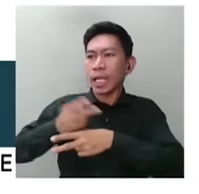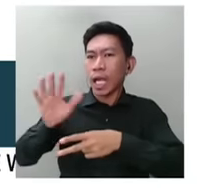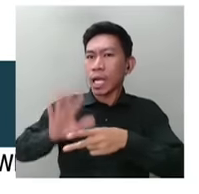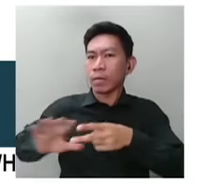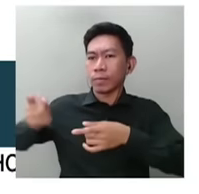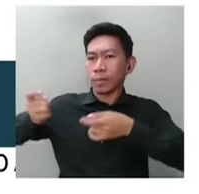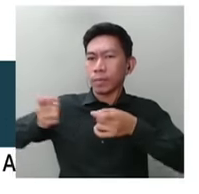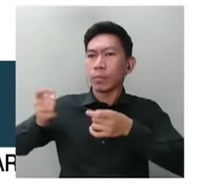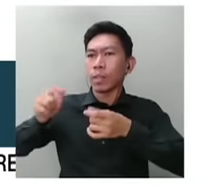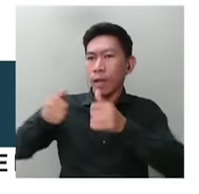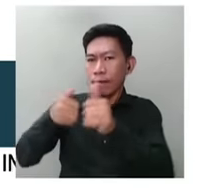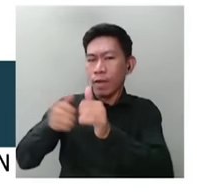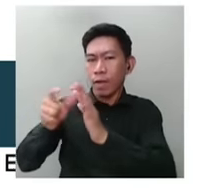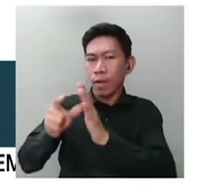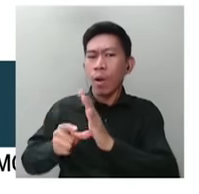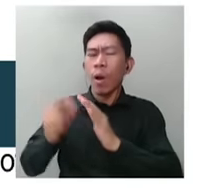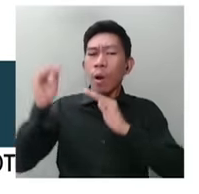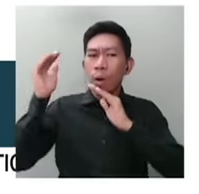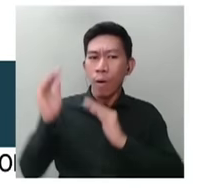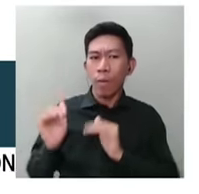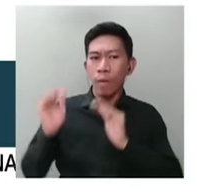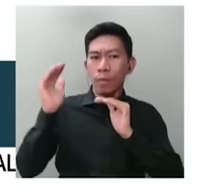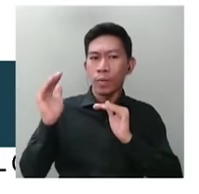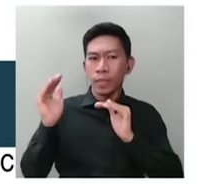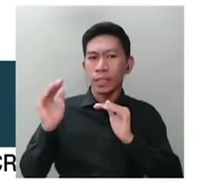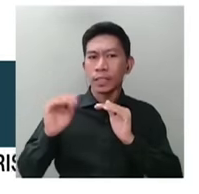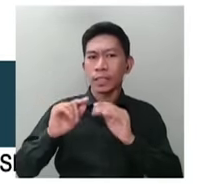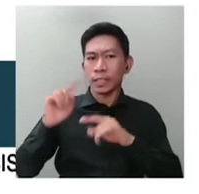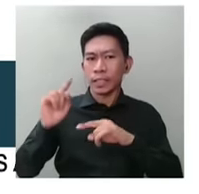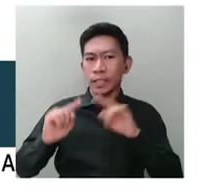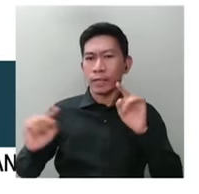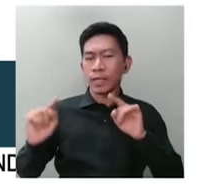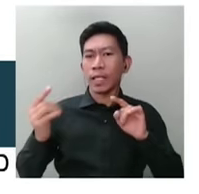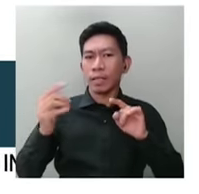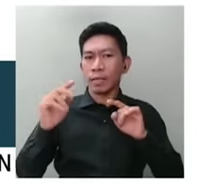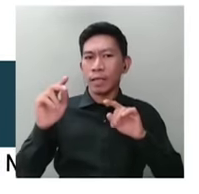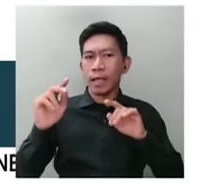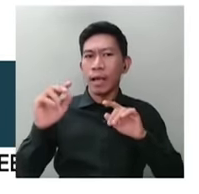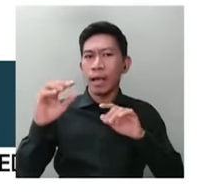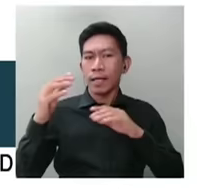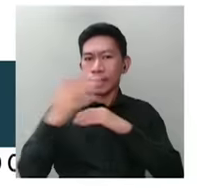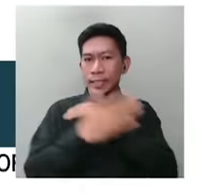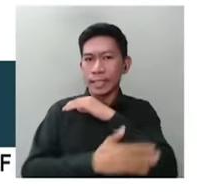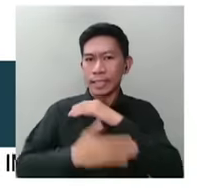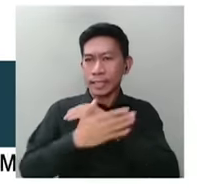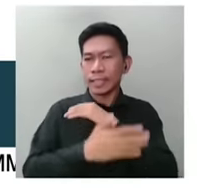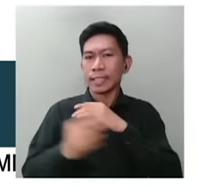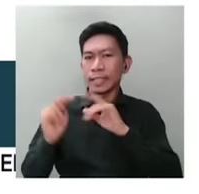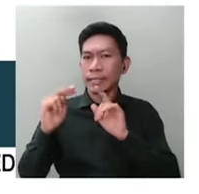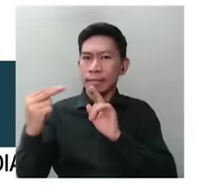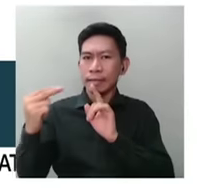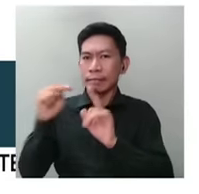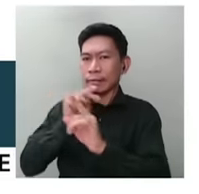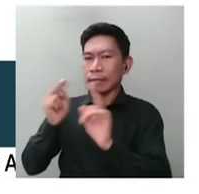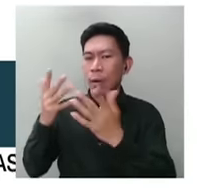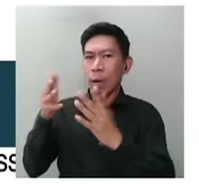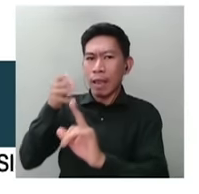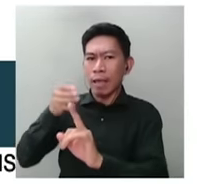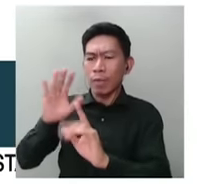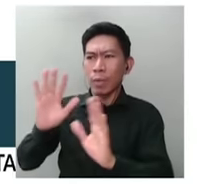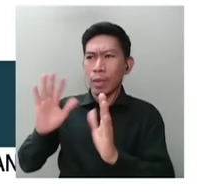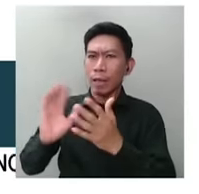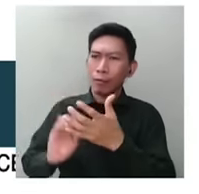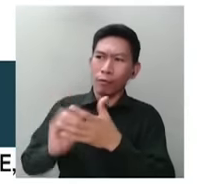by saying, "We hope relevant sides can stay objective and calm and refrain from overinterpreting the